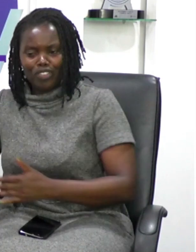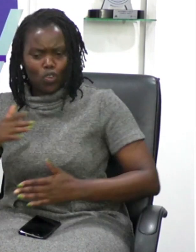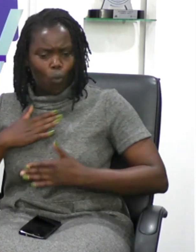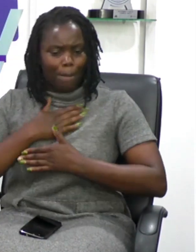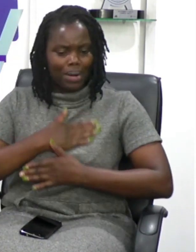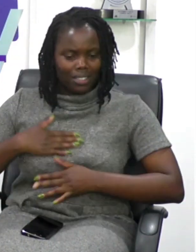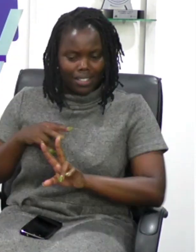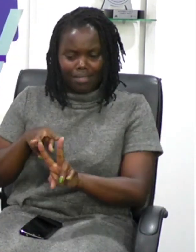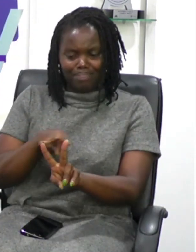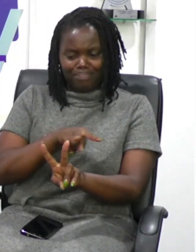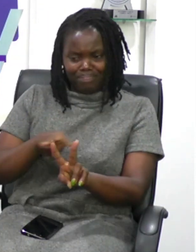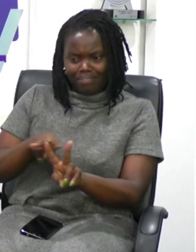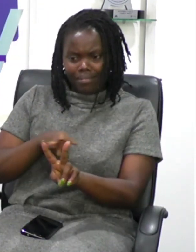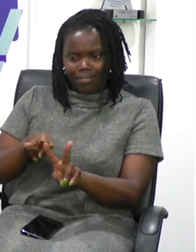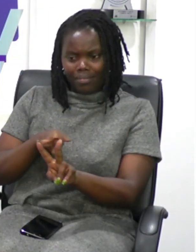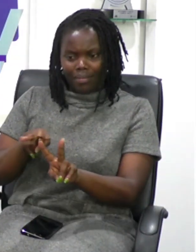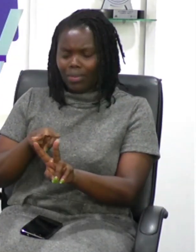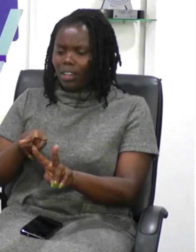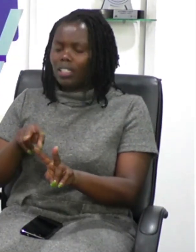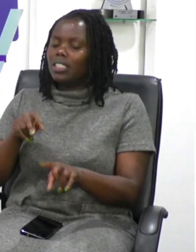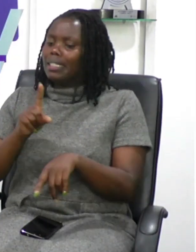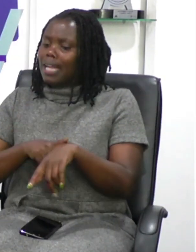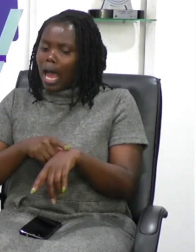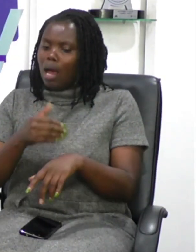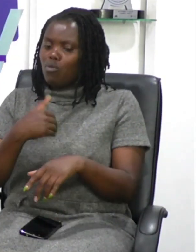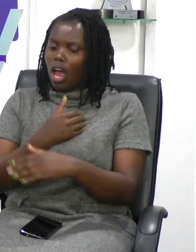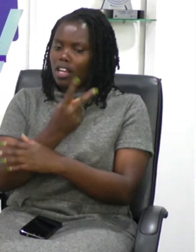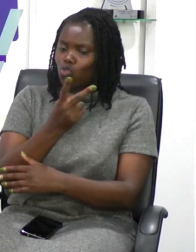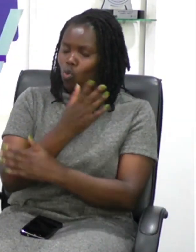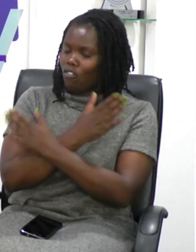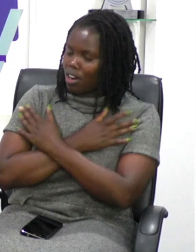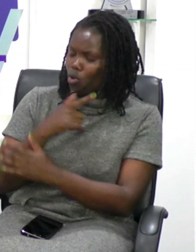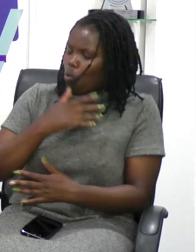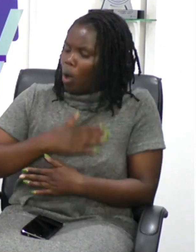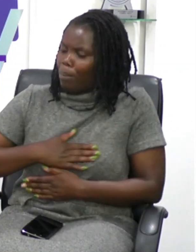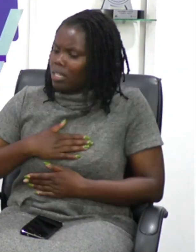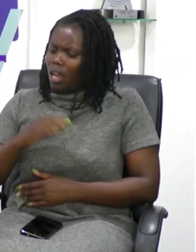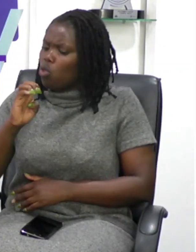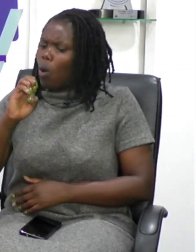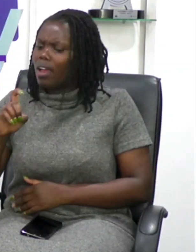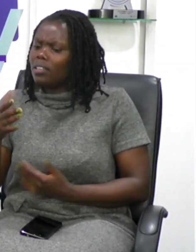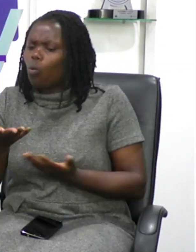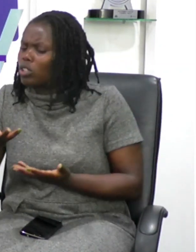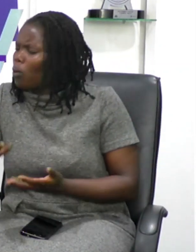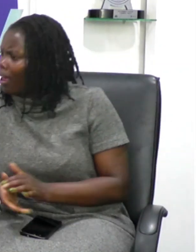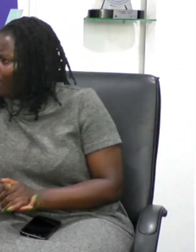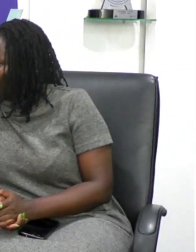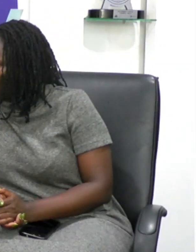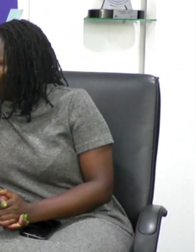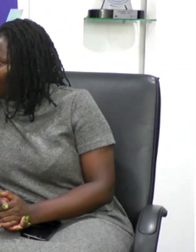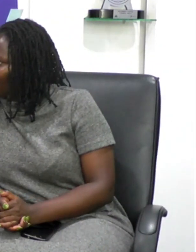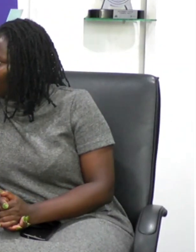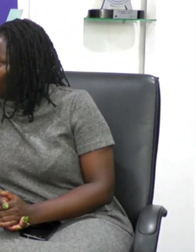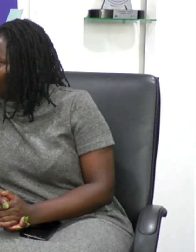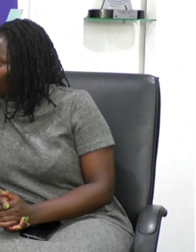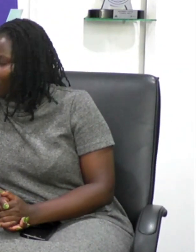You had friends who you are pleasing, two ladies, right? Yes. So when you had these two friends that